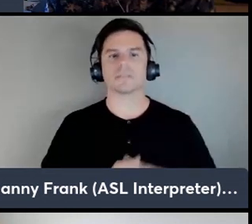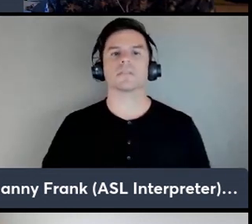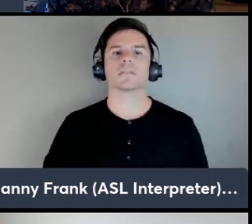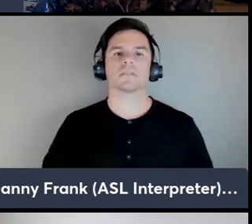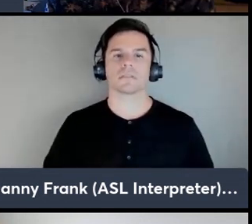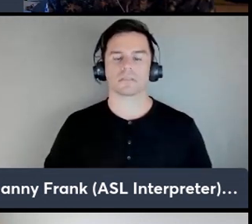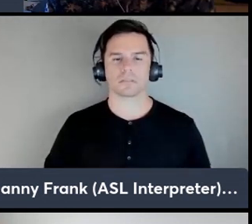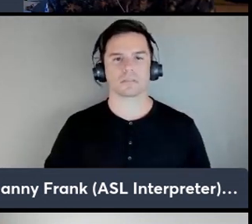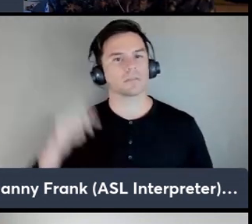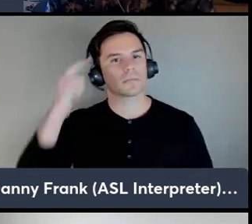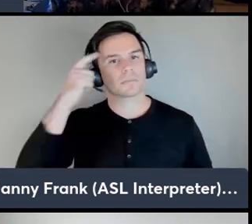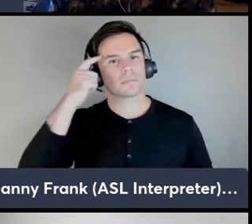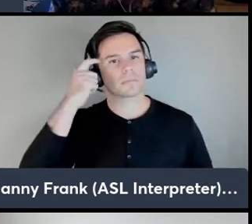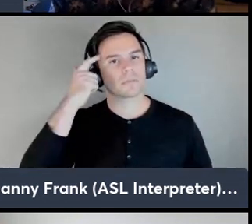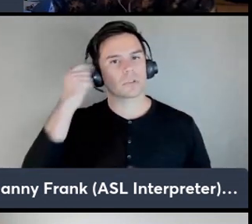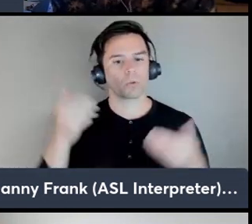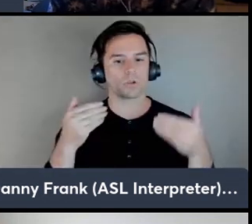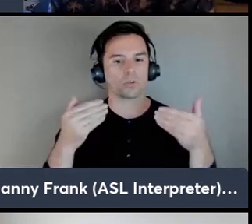that